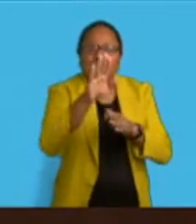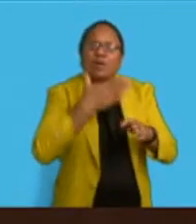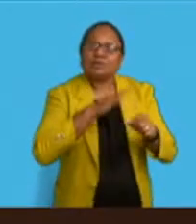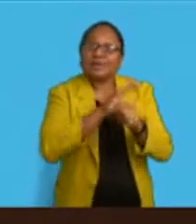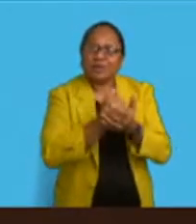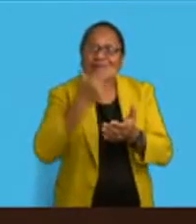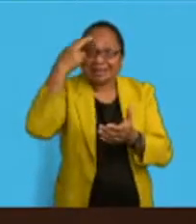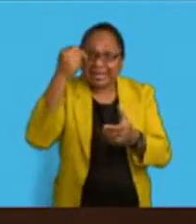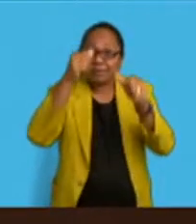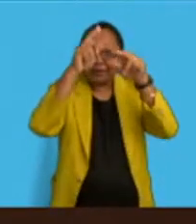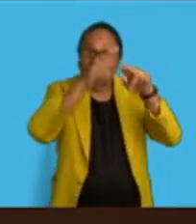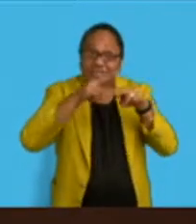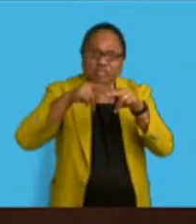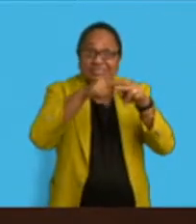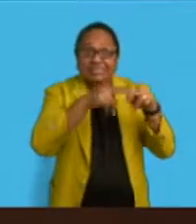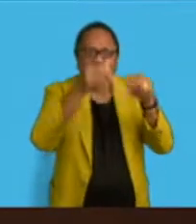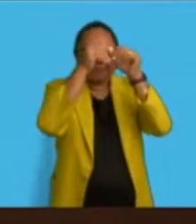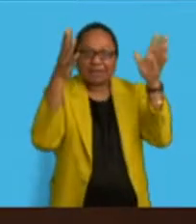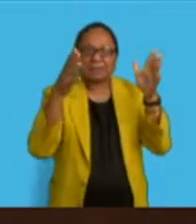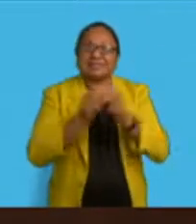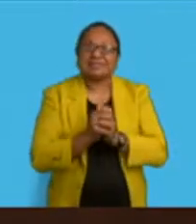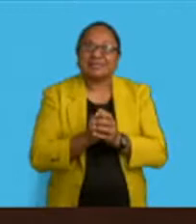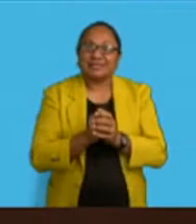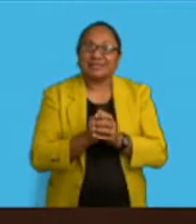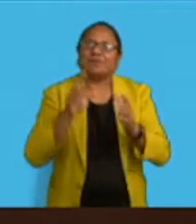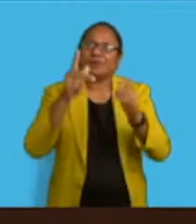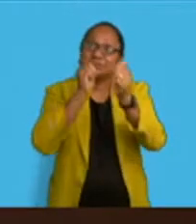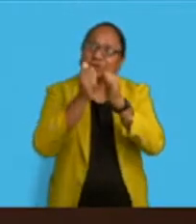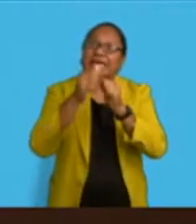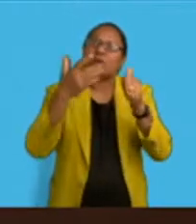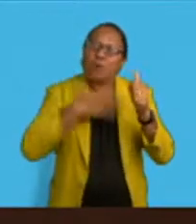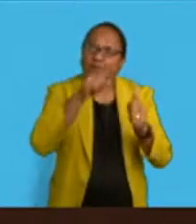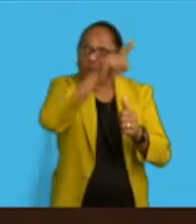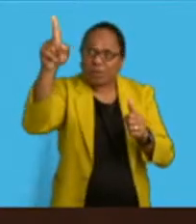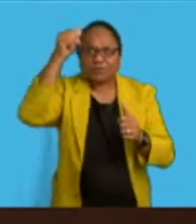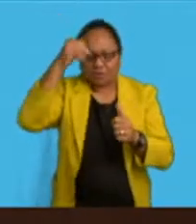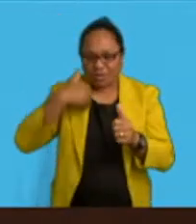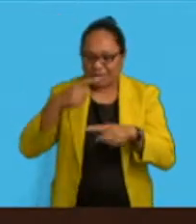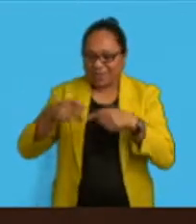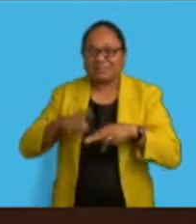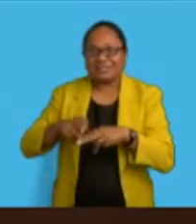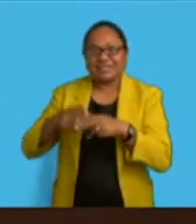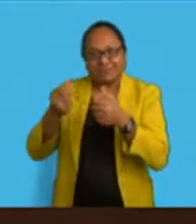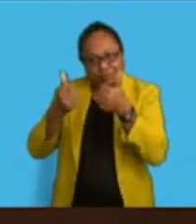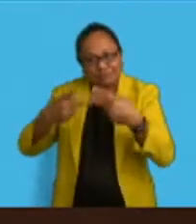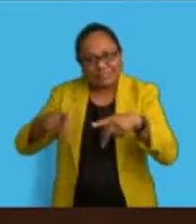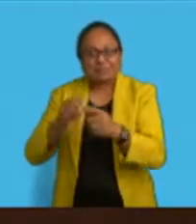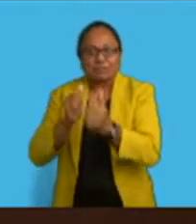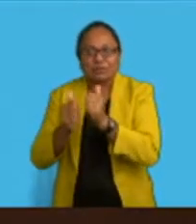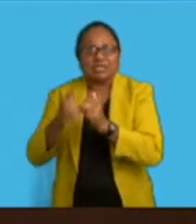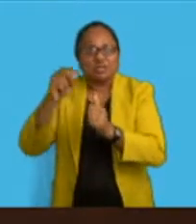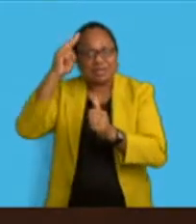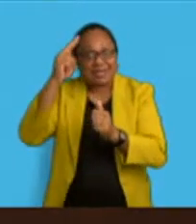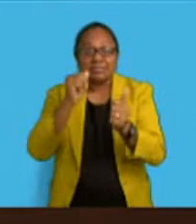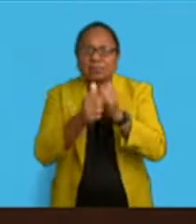Fiji is truly associated with quality sports around the world, as a venue and as a participant. To that end, Madam Speaker, the National Sports